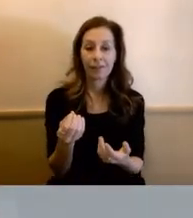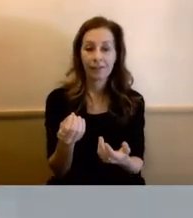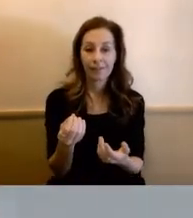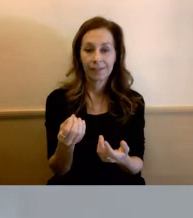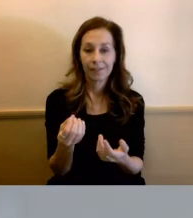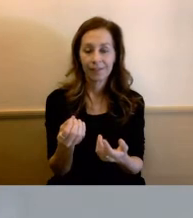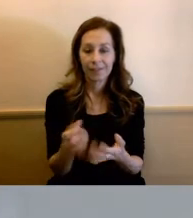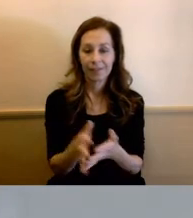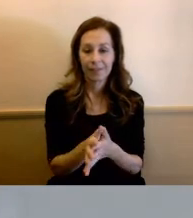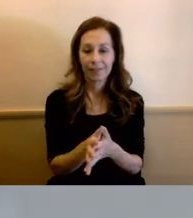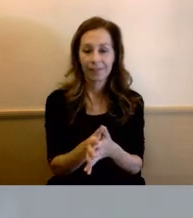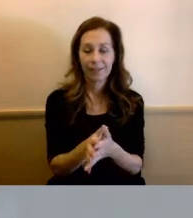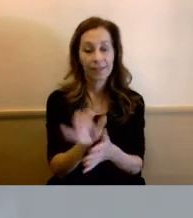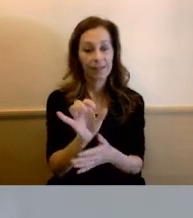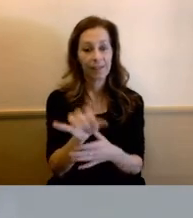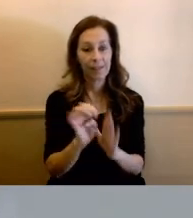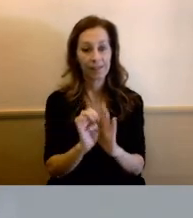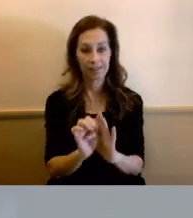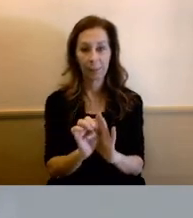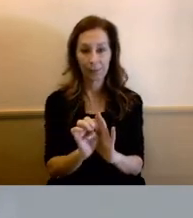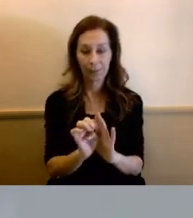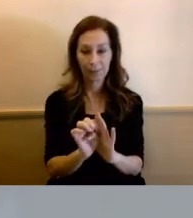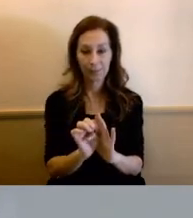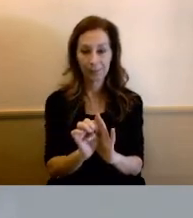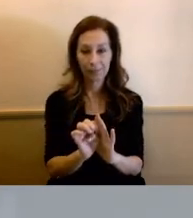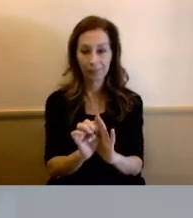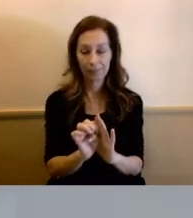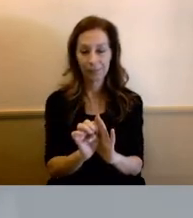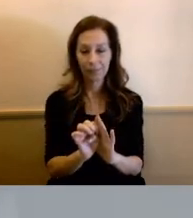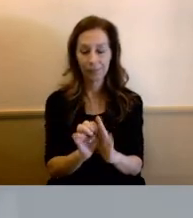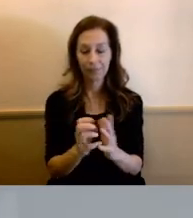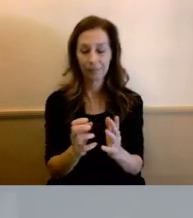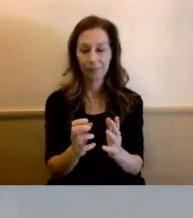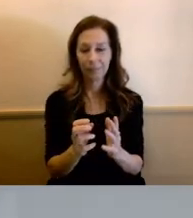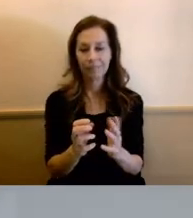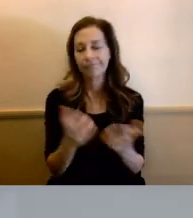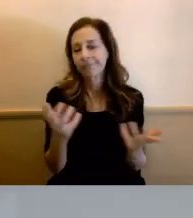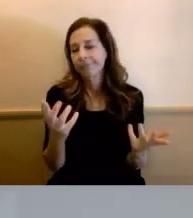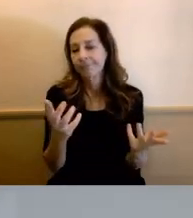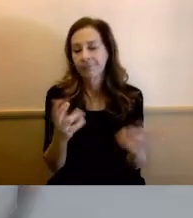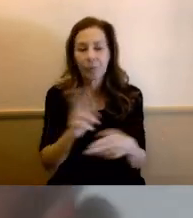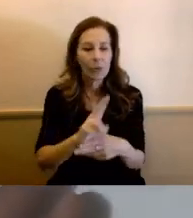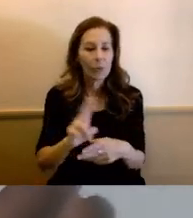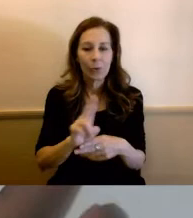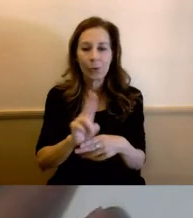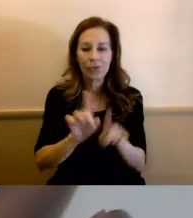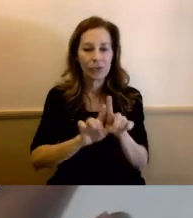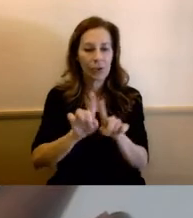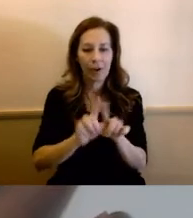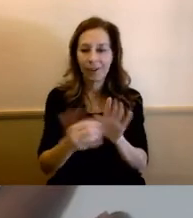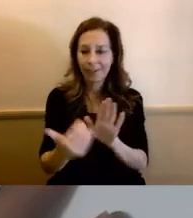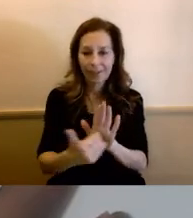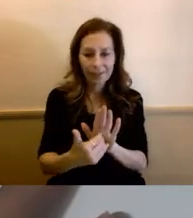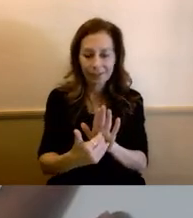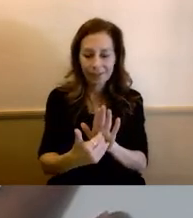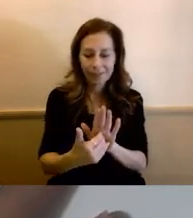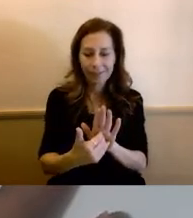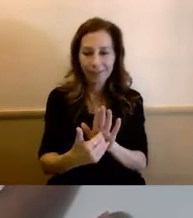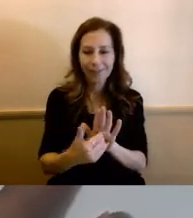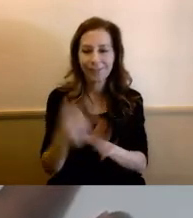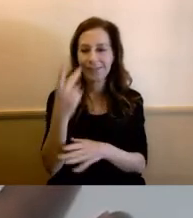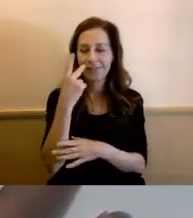for this example, I'm going to, let's just use the stars again, and let's see where these stars land. So here's a